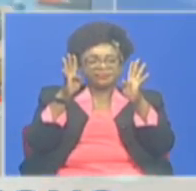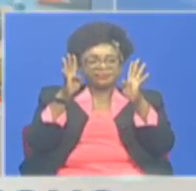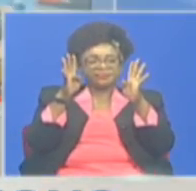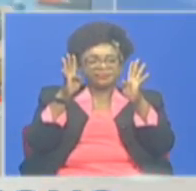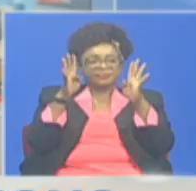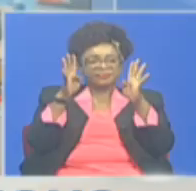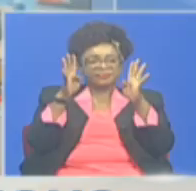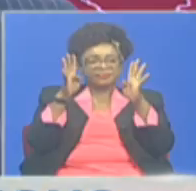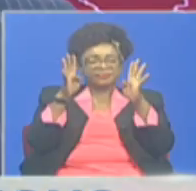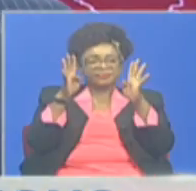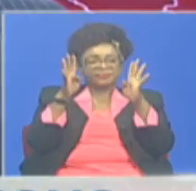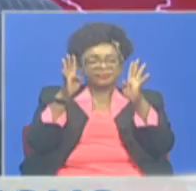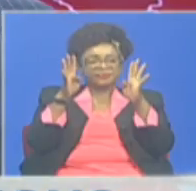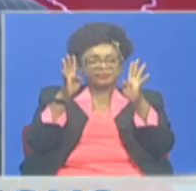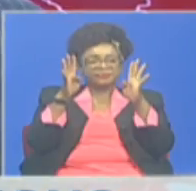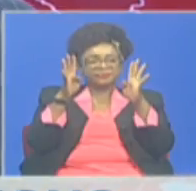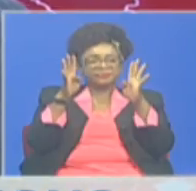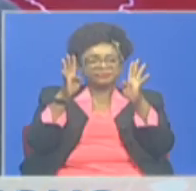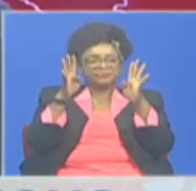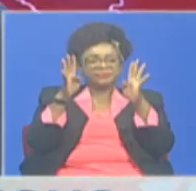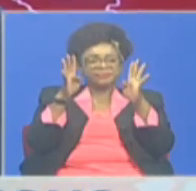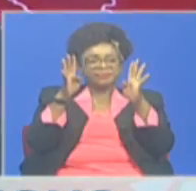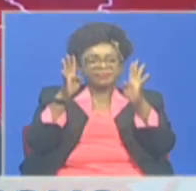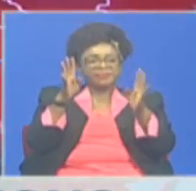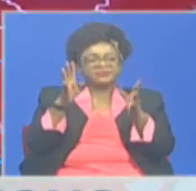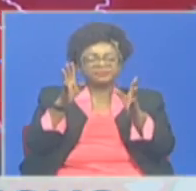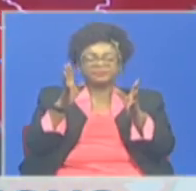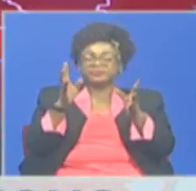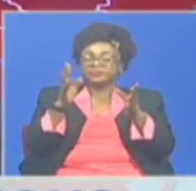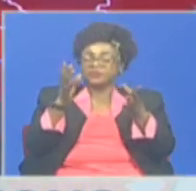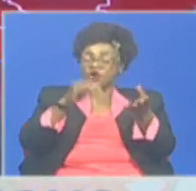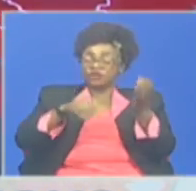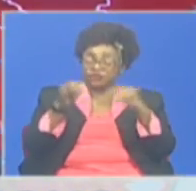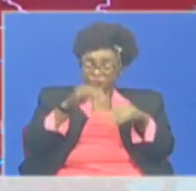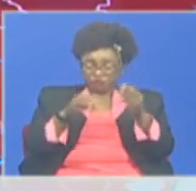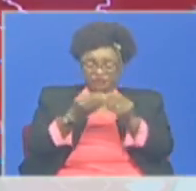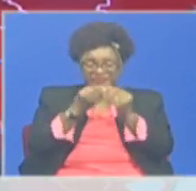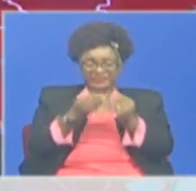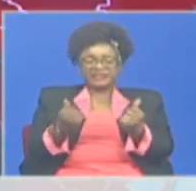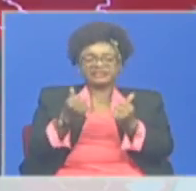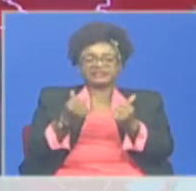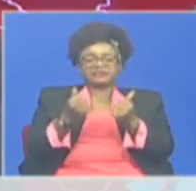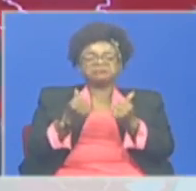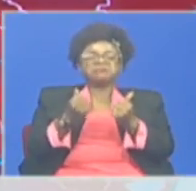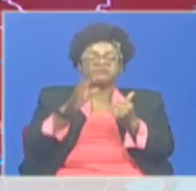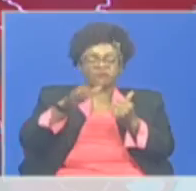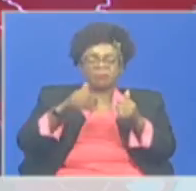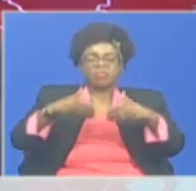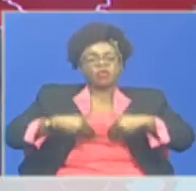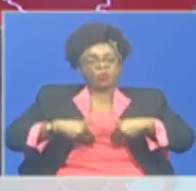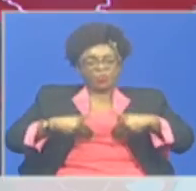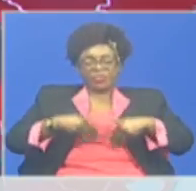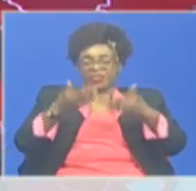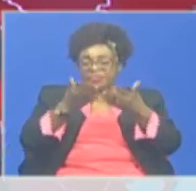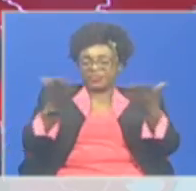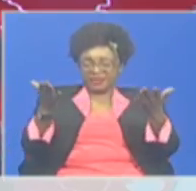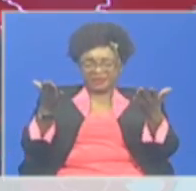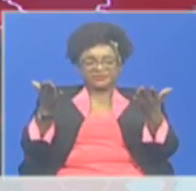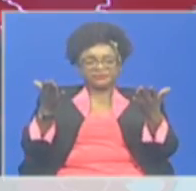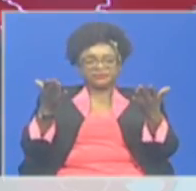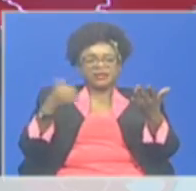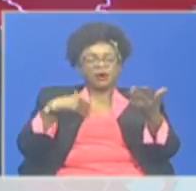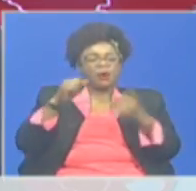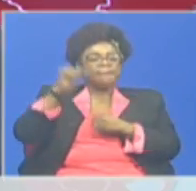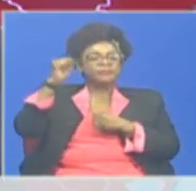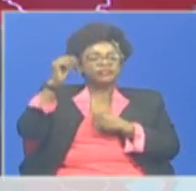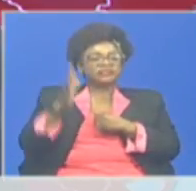Well, not all contributions to the fight against the virus are coming from the young minds in the labs and factories. Our politicians